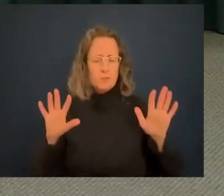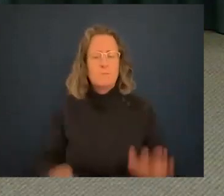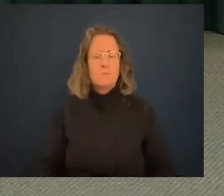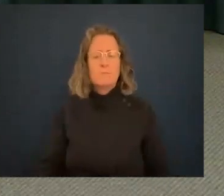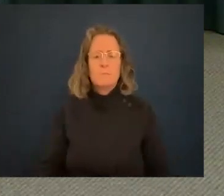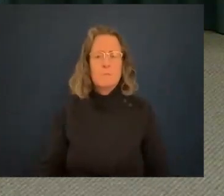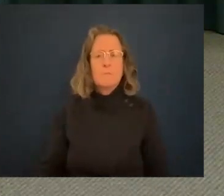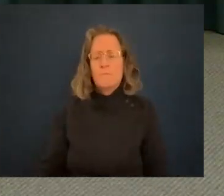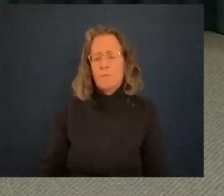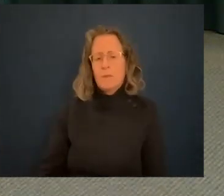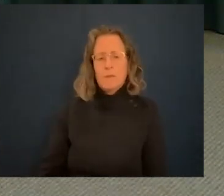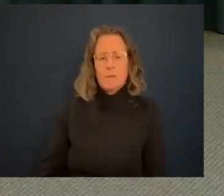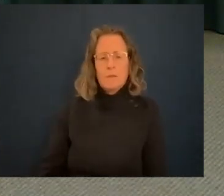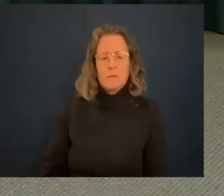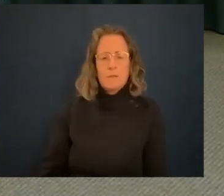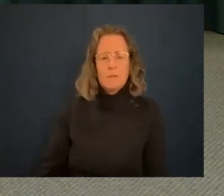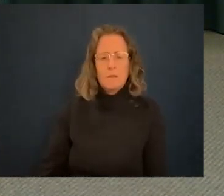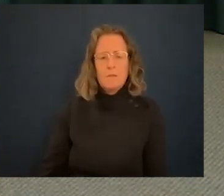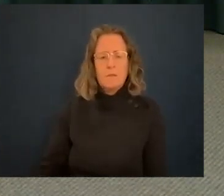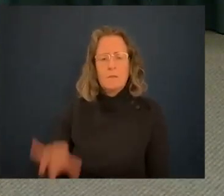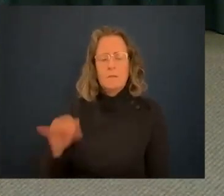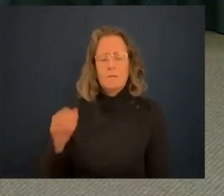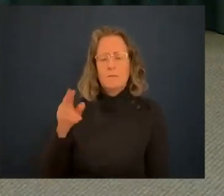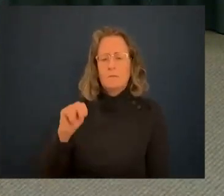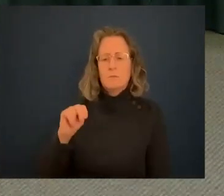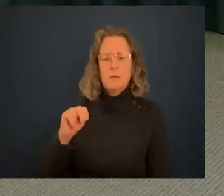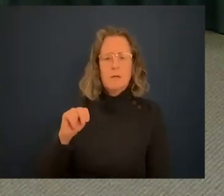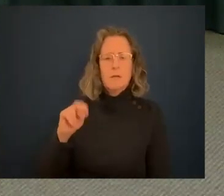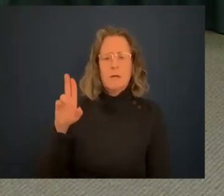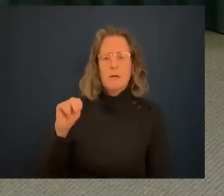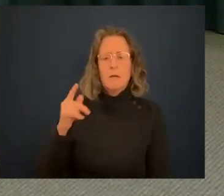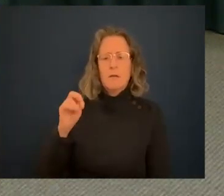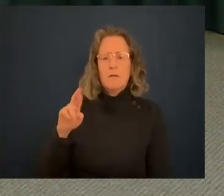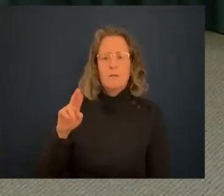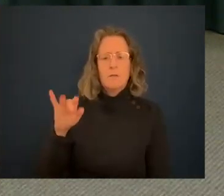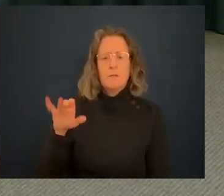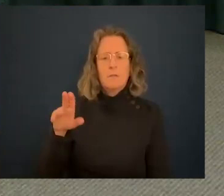and Sean hunger lighter okay